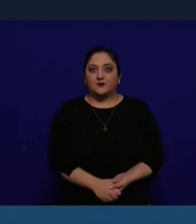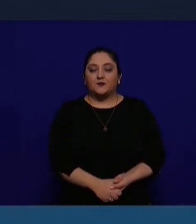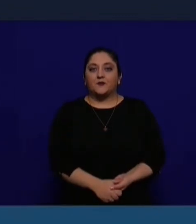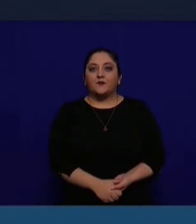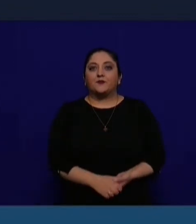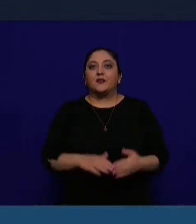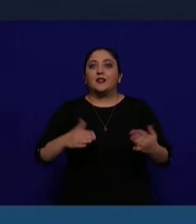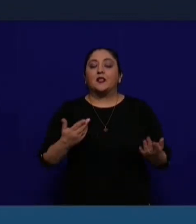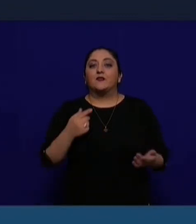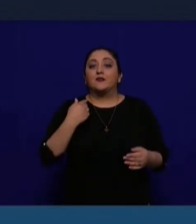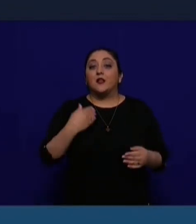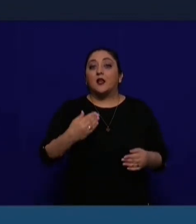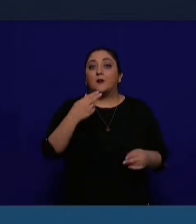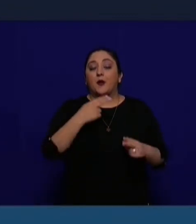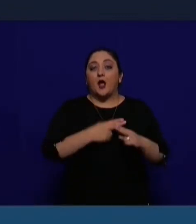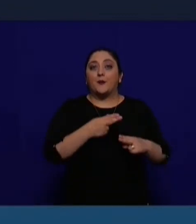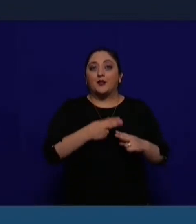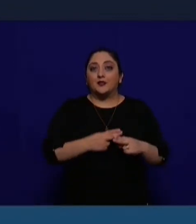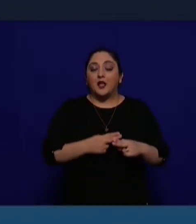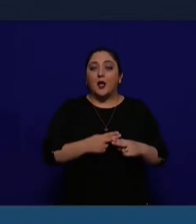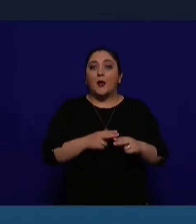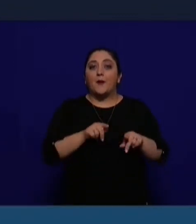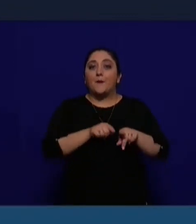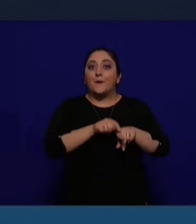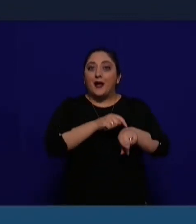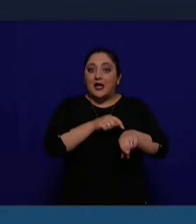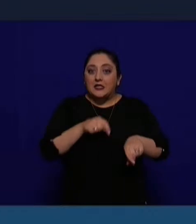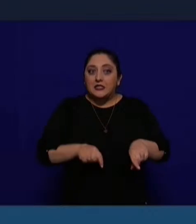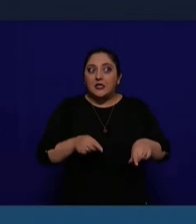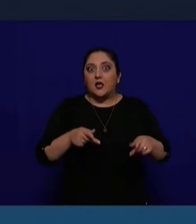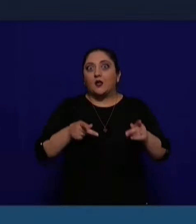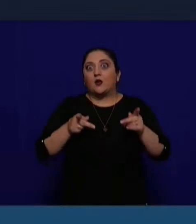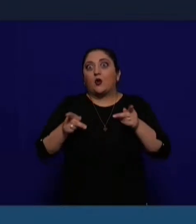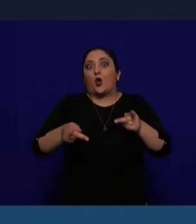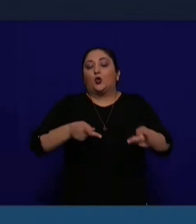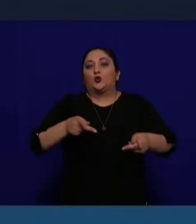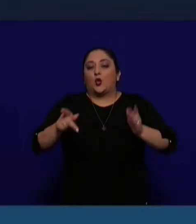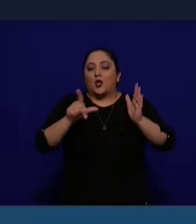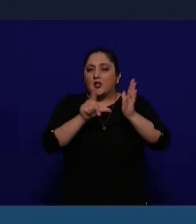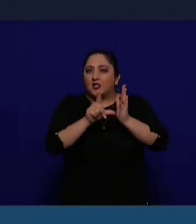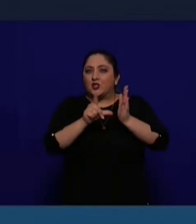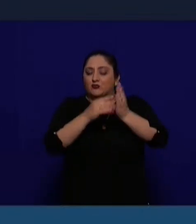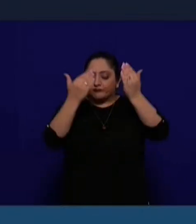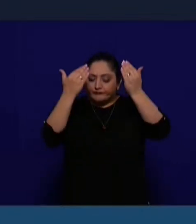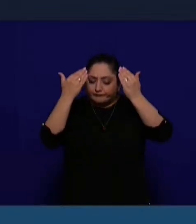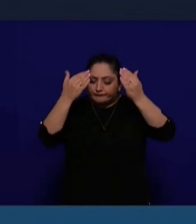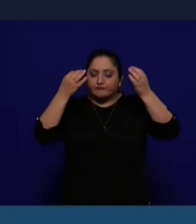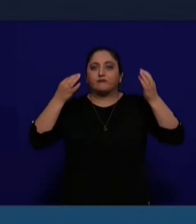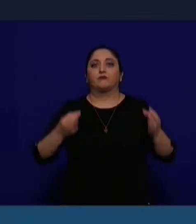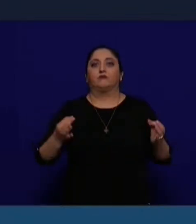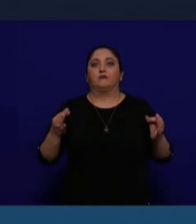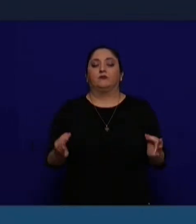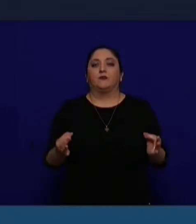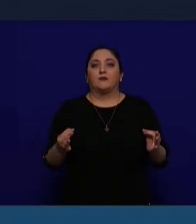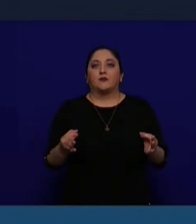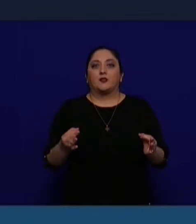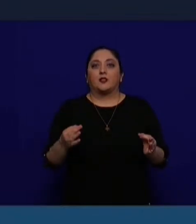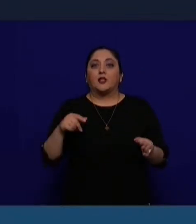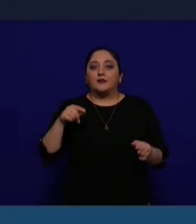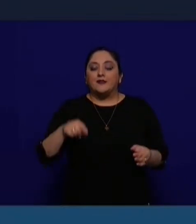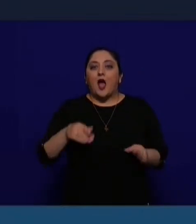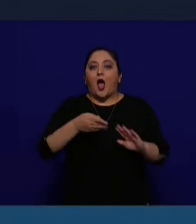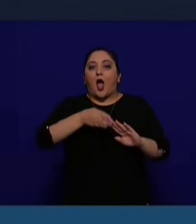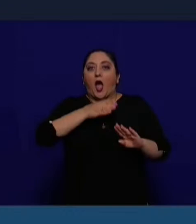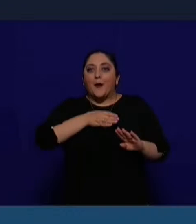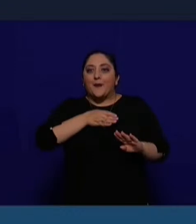dejjem għamilna aħna bħalissa għandna numru ta' miżuri stretti li qegħdin fil-post u dan ukoll sir l-assessment ta'